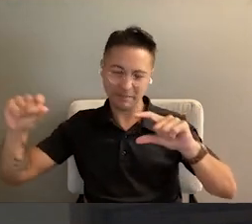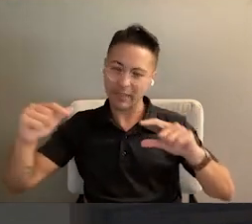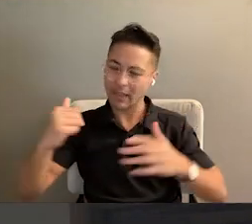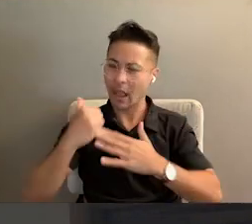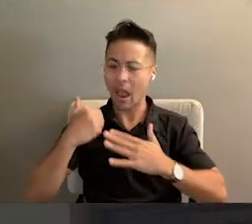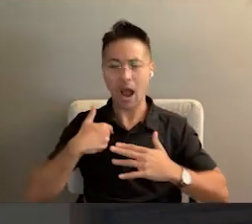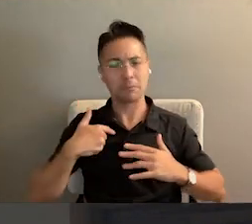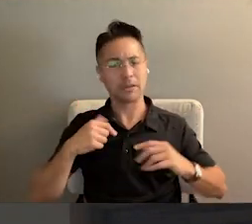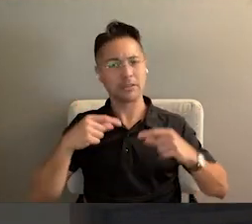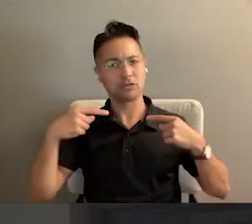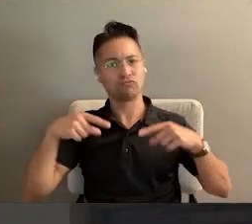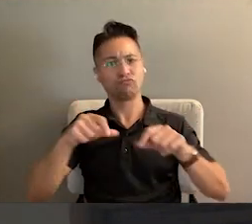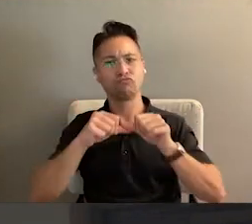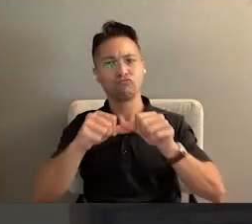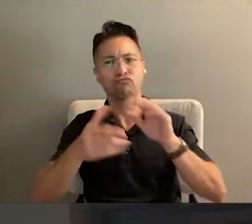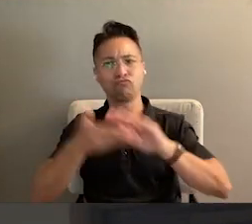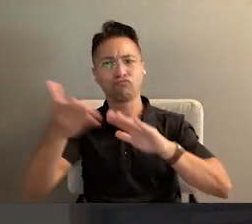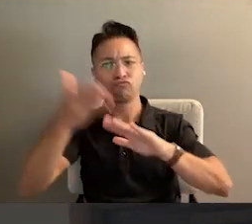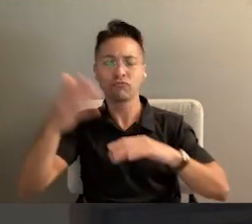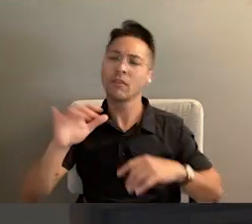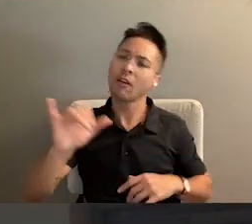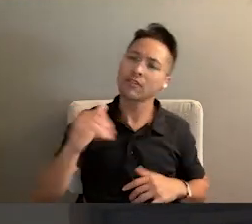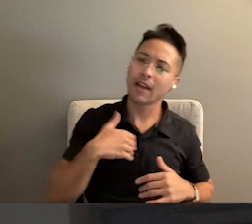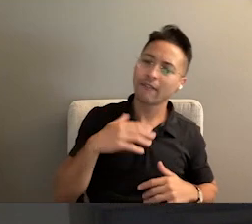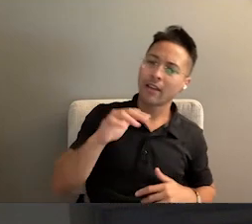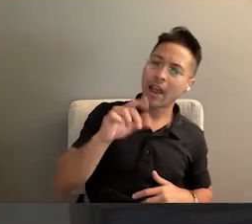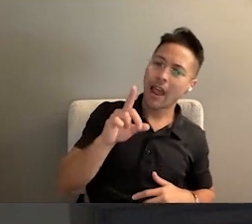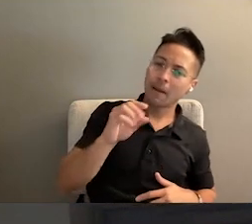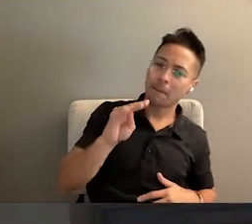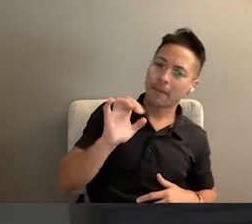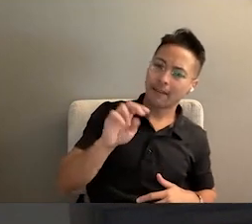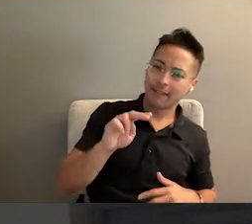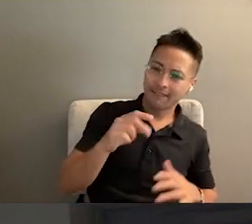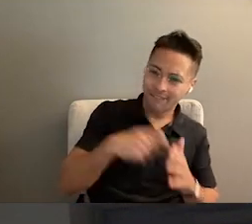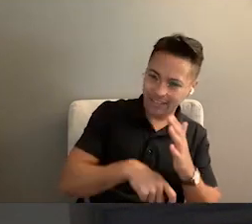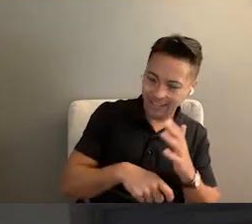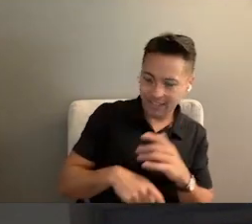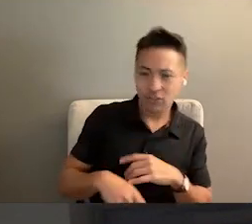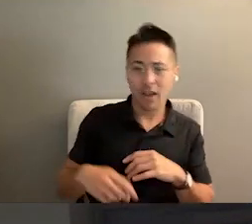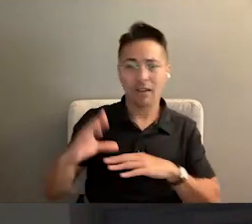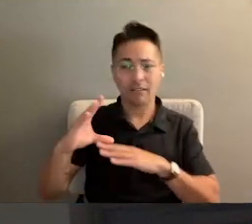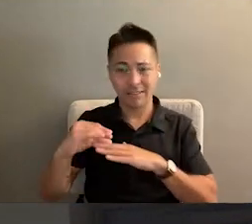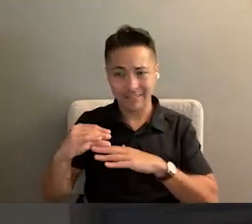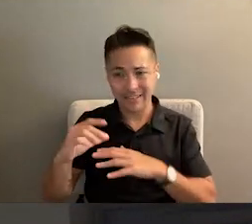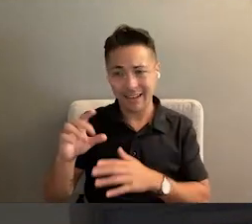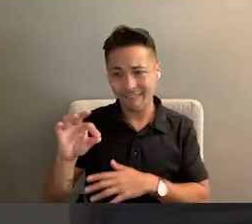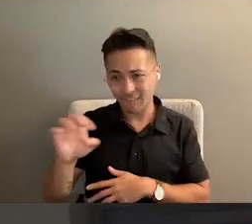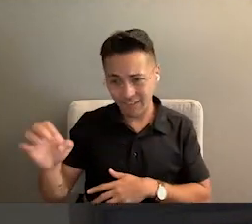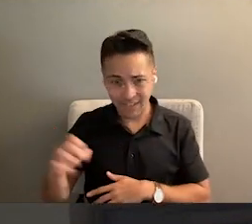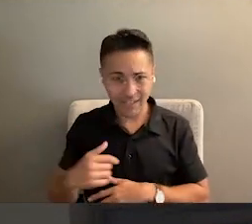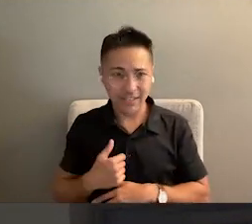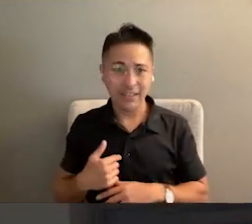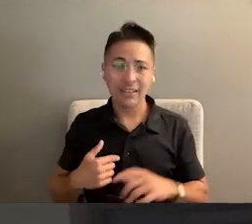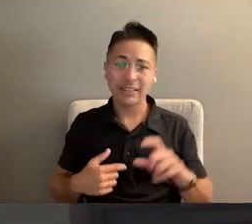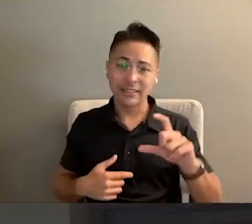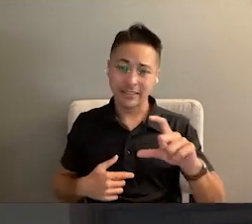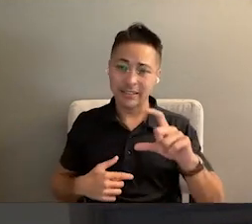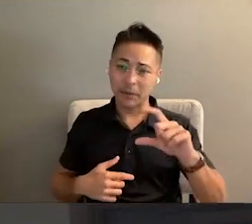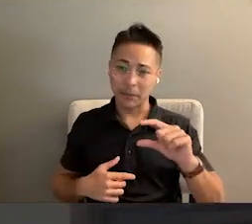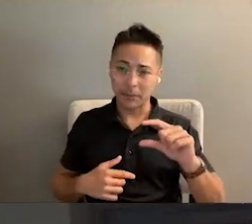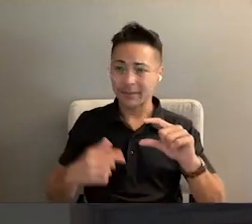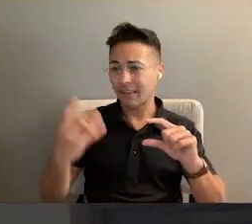The 6% helps us stay, well, they both help us stay cost neutral. And then there is an administrative fee. So you have the discounted